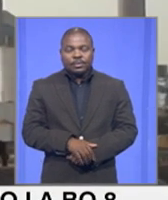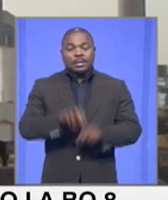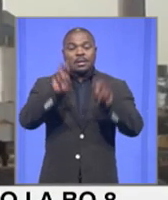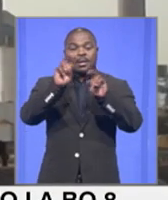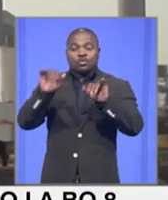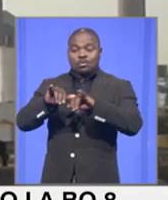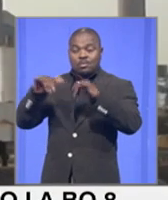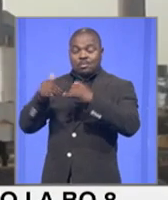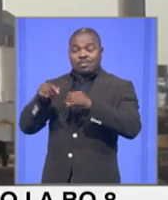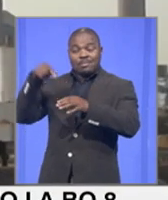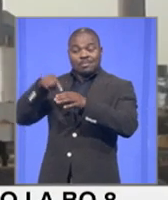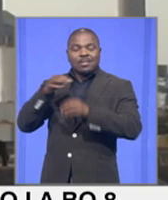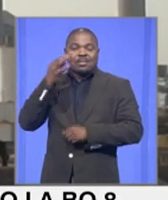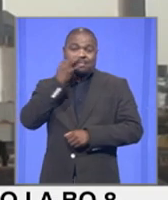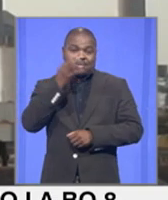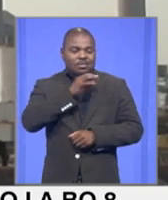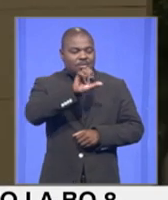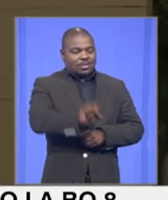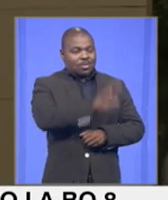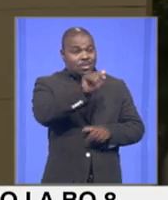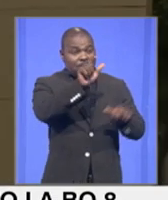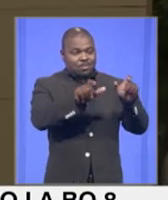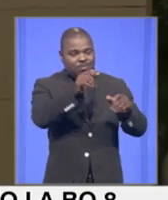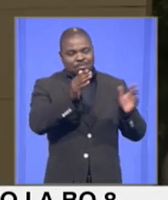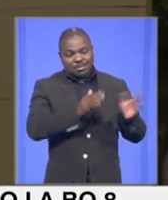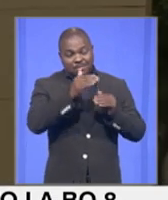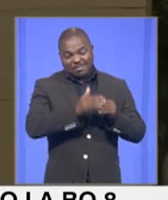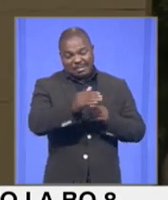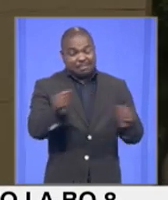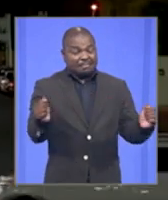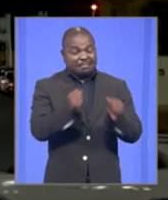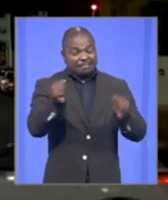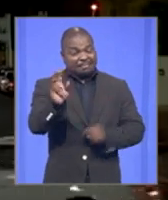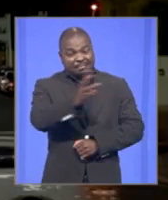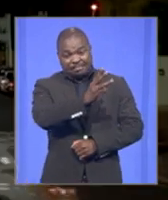Eskom ya re maAforika Borwa a ipaakanyetse go utlwalelwa ke mariga.